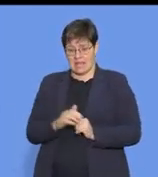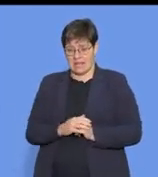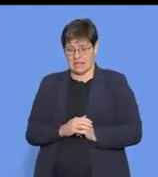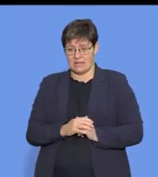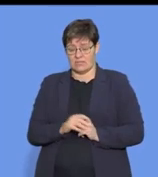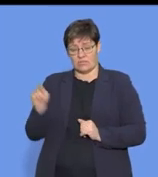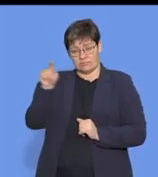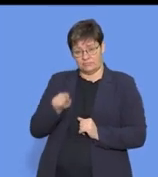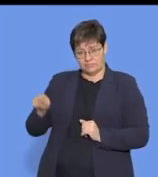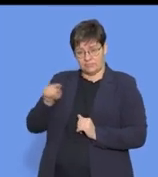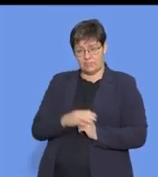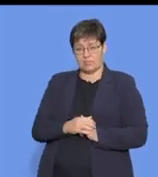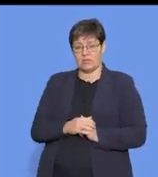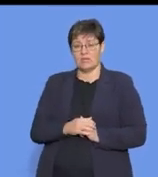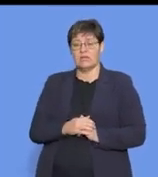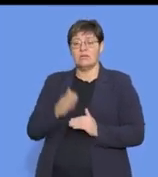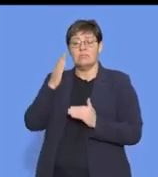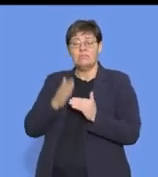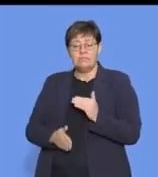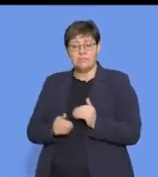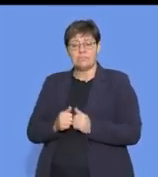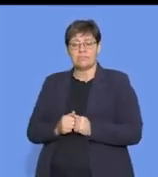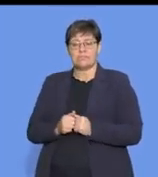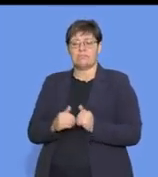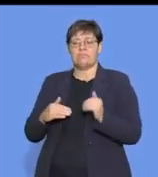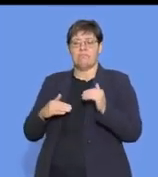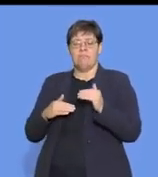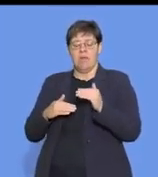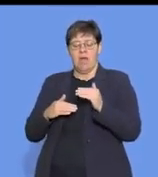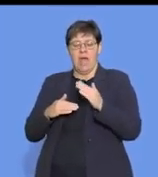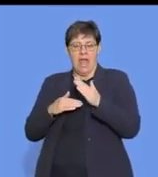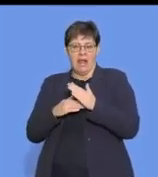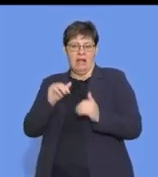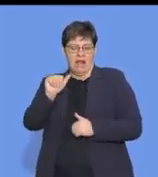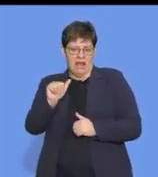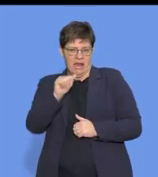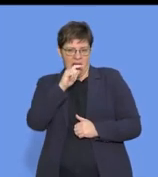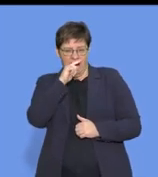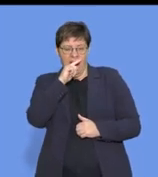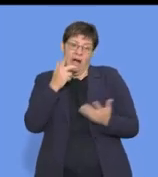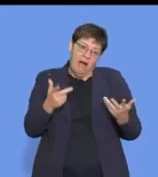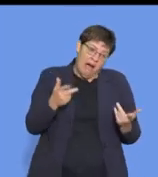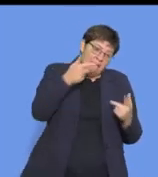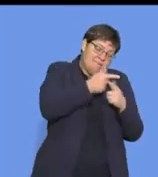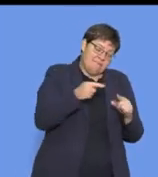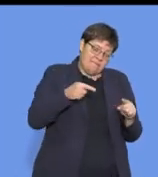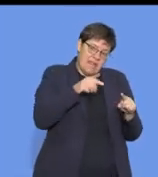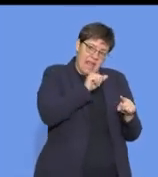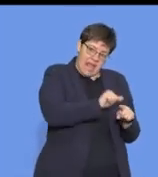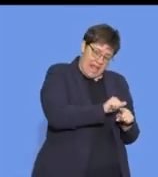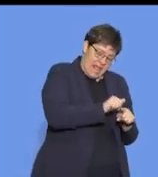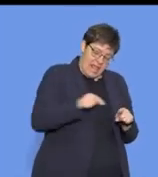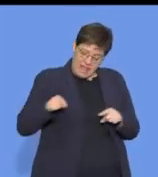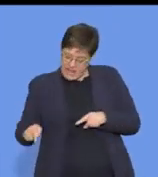that one, and it ends with the angle A, which means the angle directly across it. So,